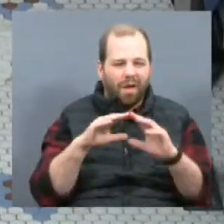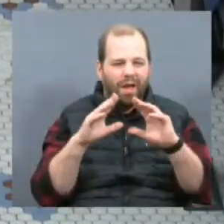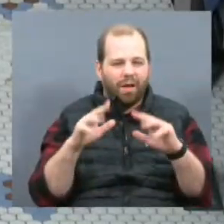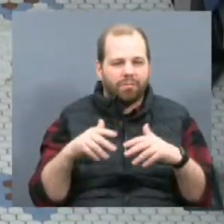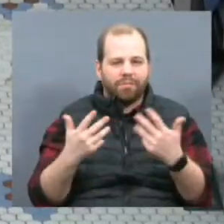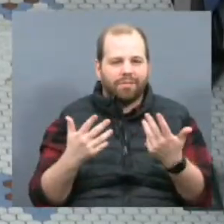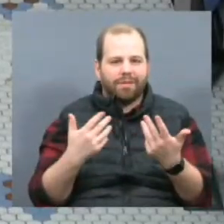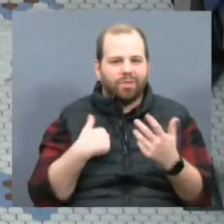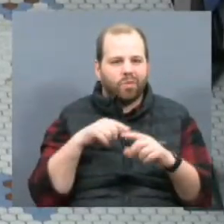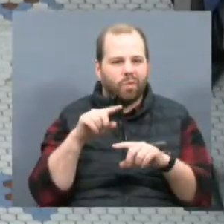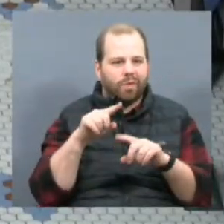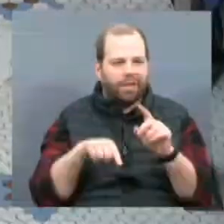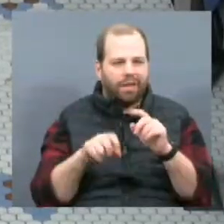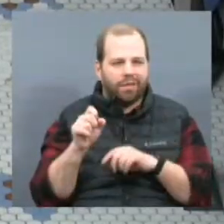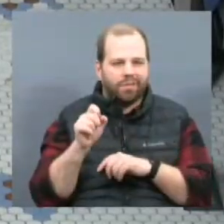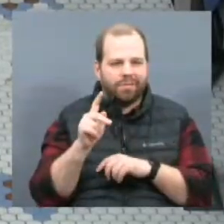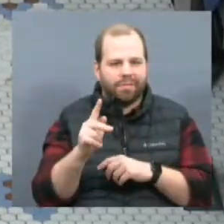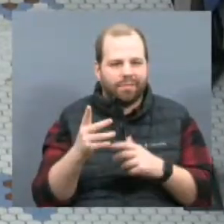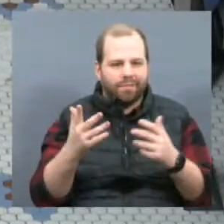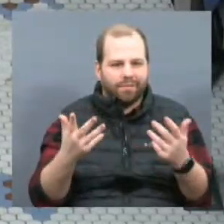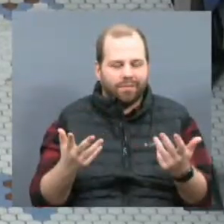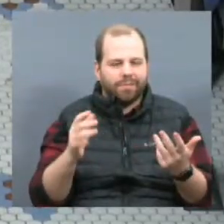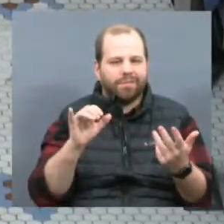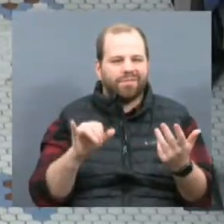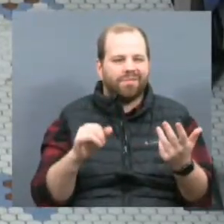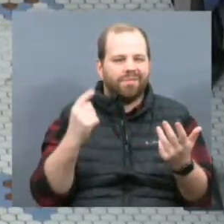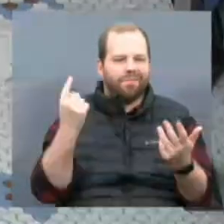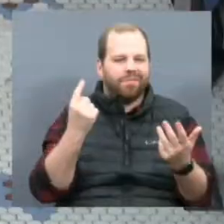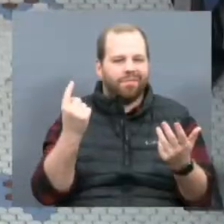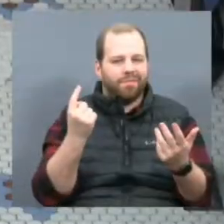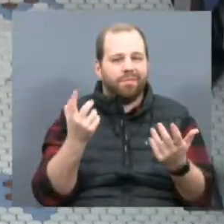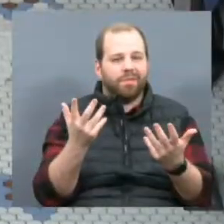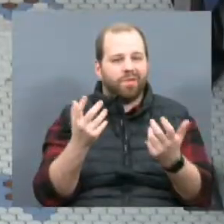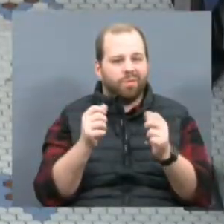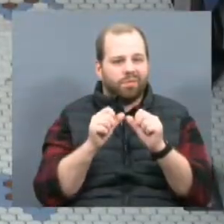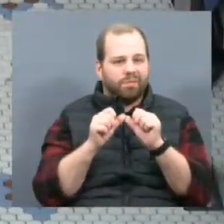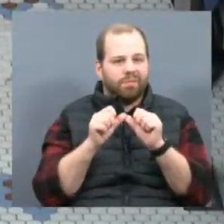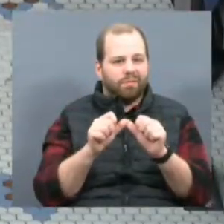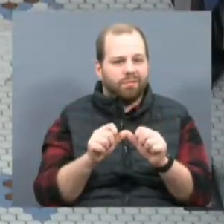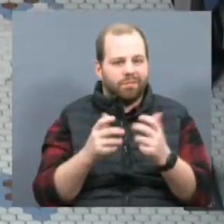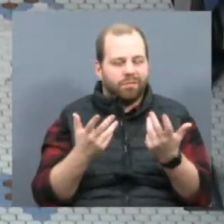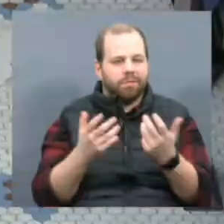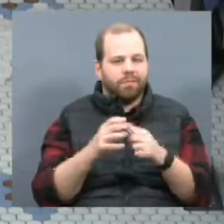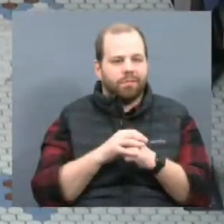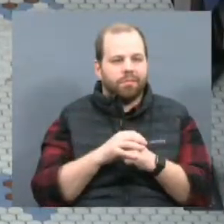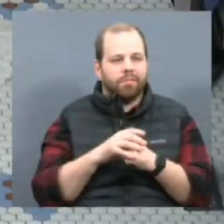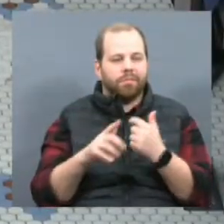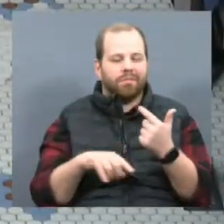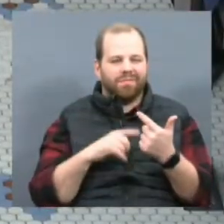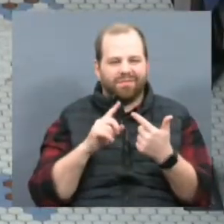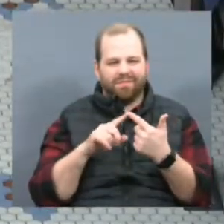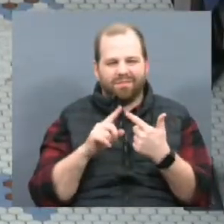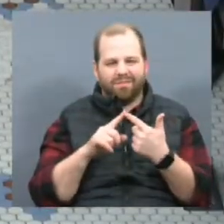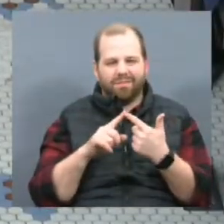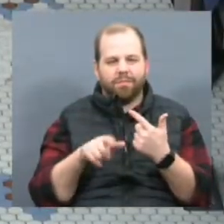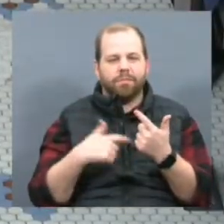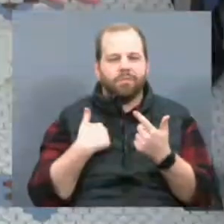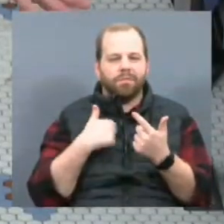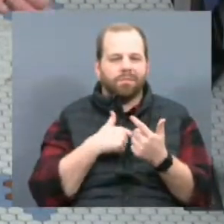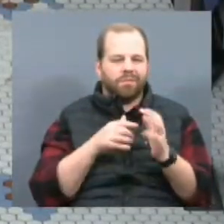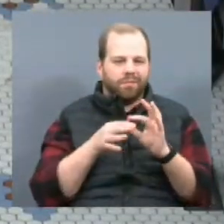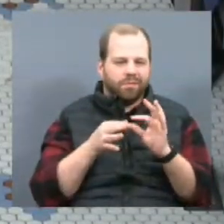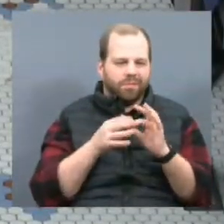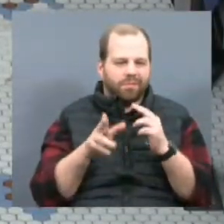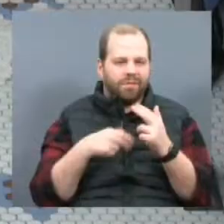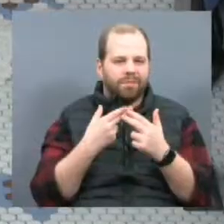you can't get it back. And so that's something that we would certainly like to make that point. The second thing, we talk a lot about